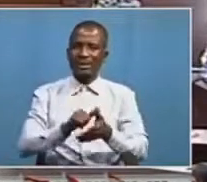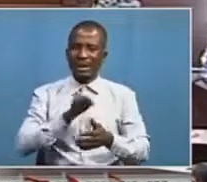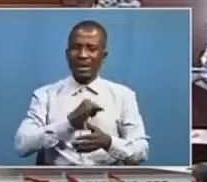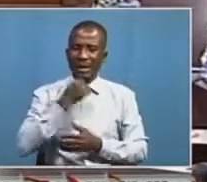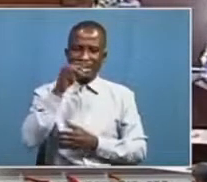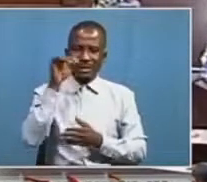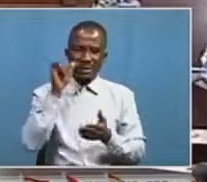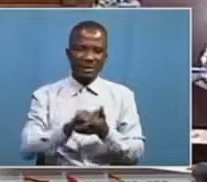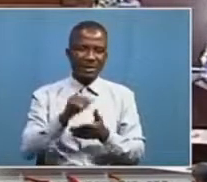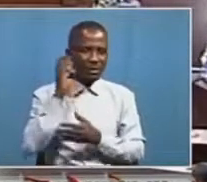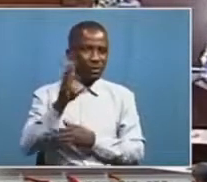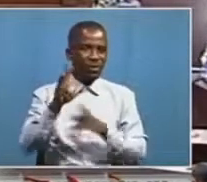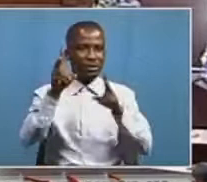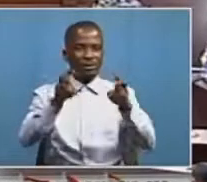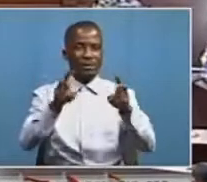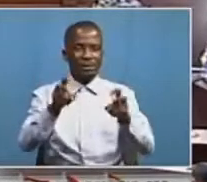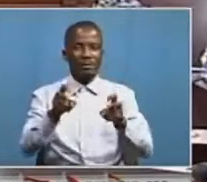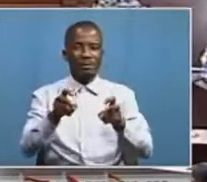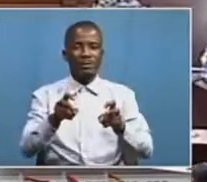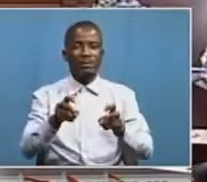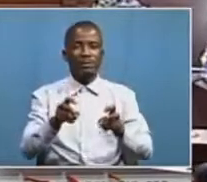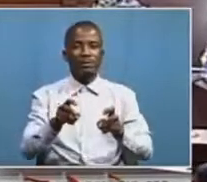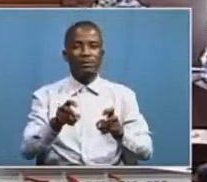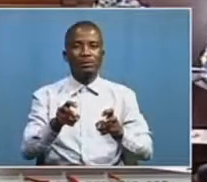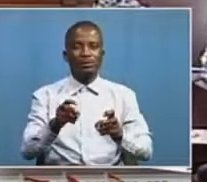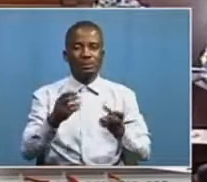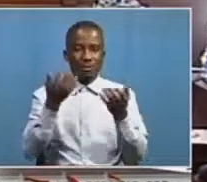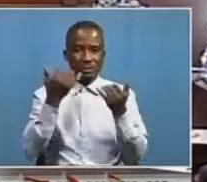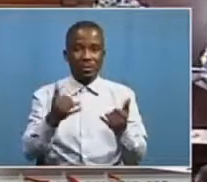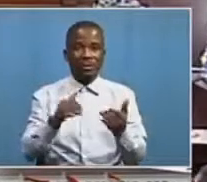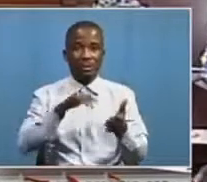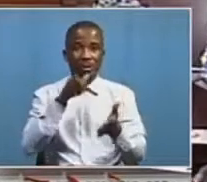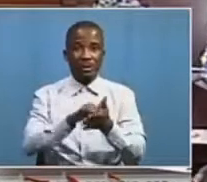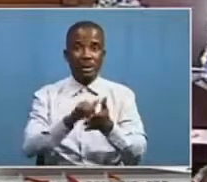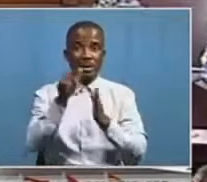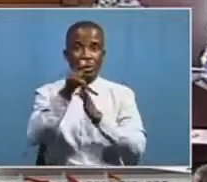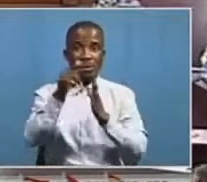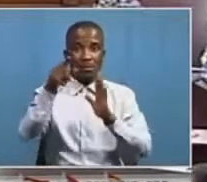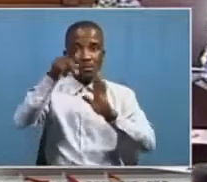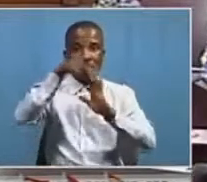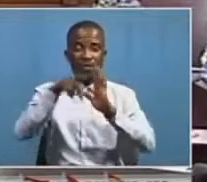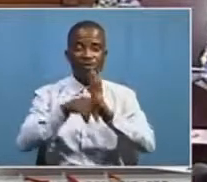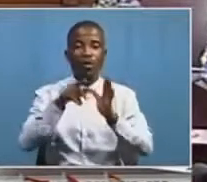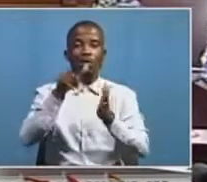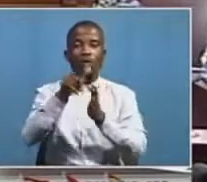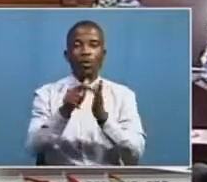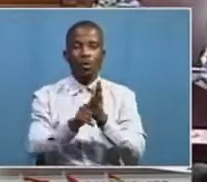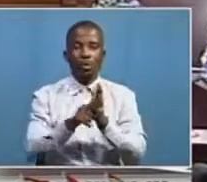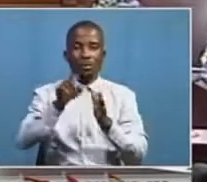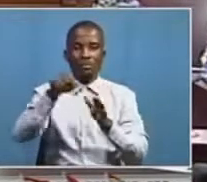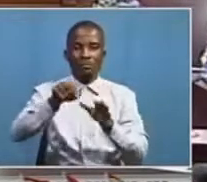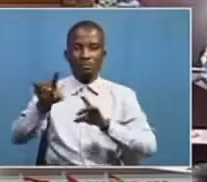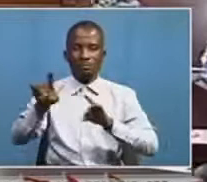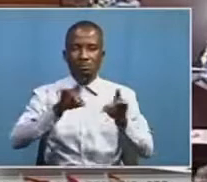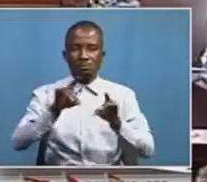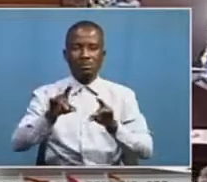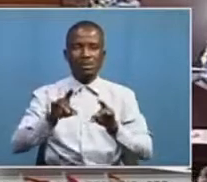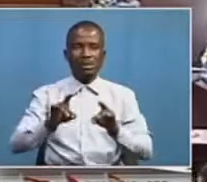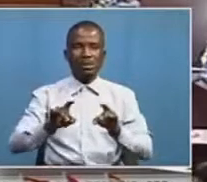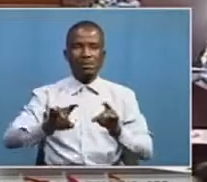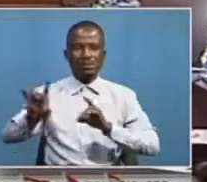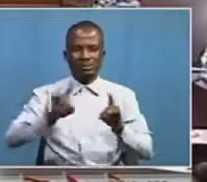the affirmative of the issue on the pleadings, and this is a principle of law that has been